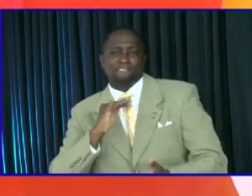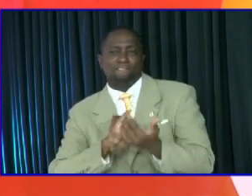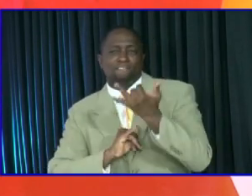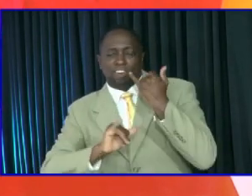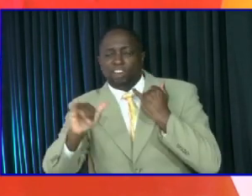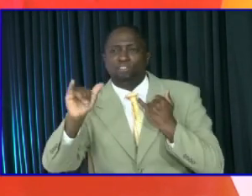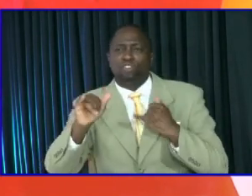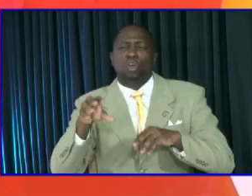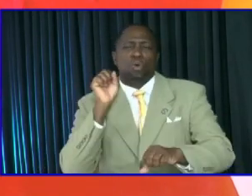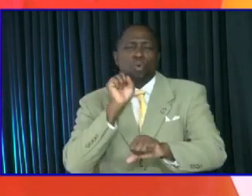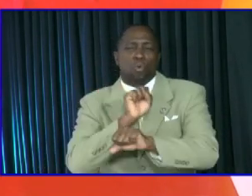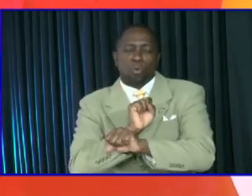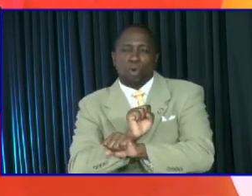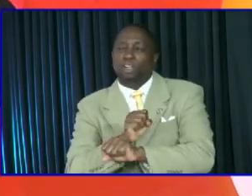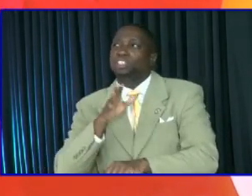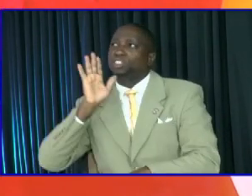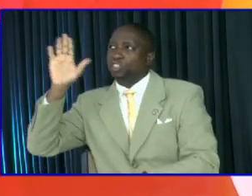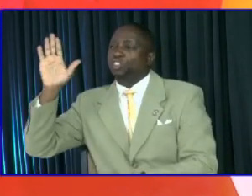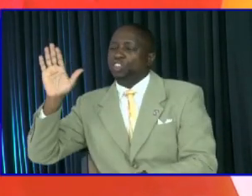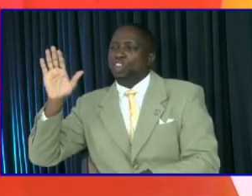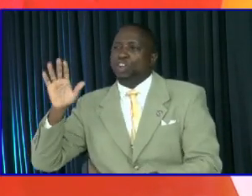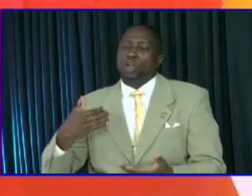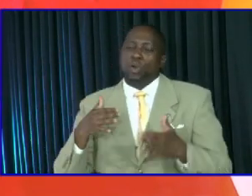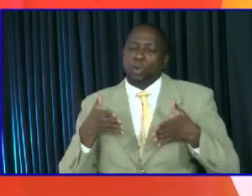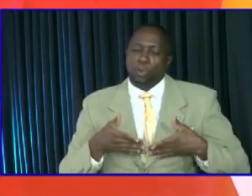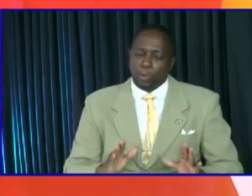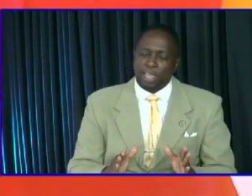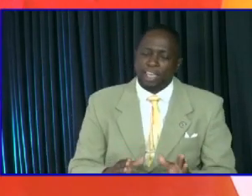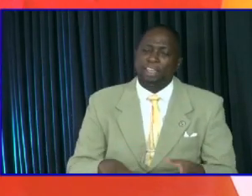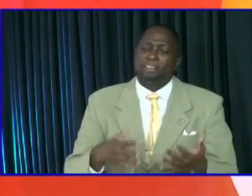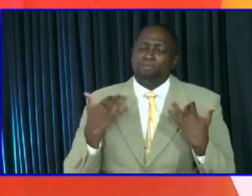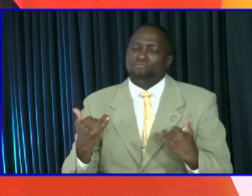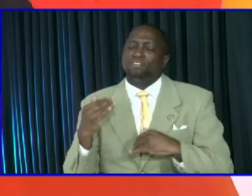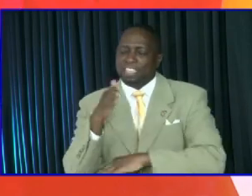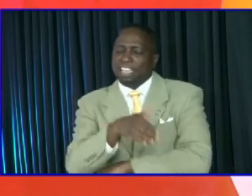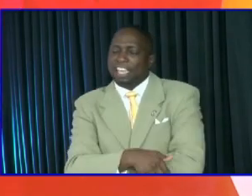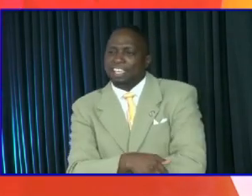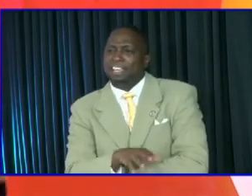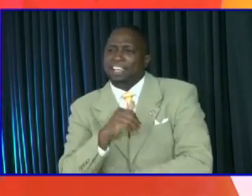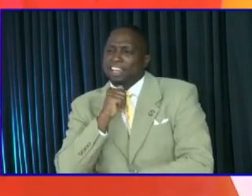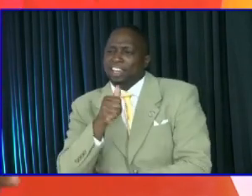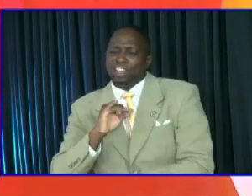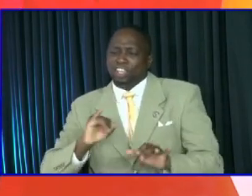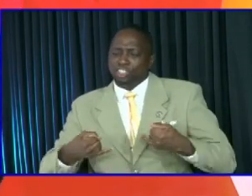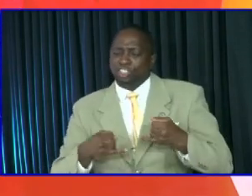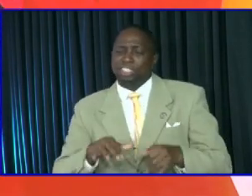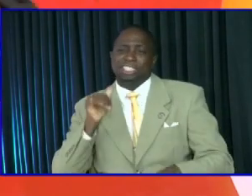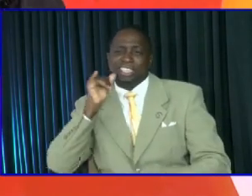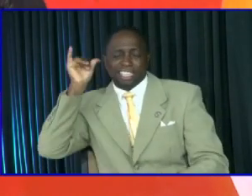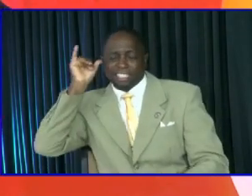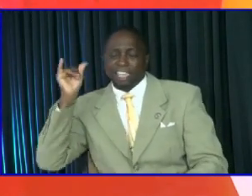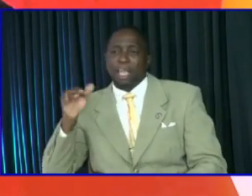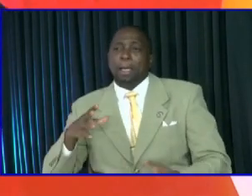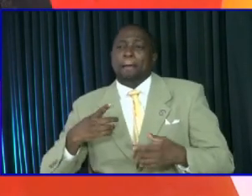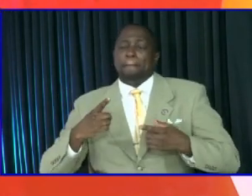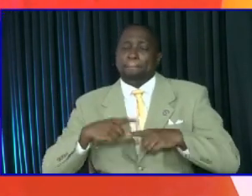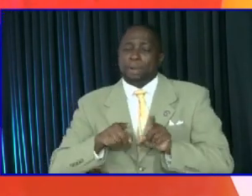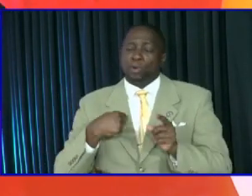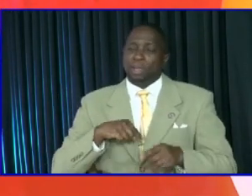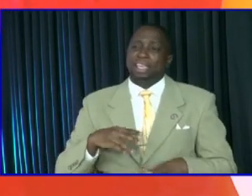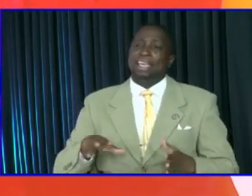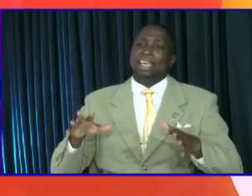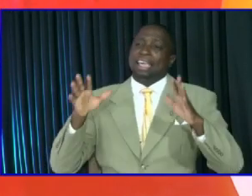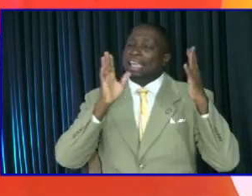your work of miracle. We're expecting miracle today, not just yesterday's miracle, but we're expecting